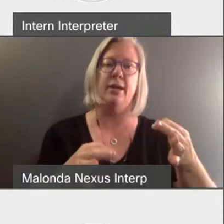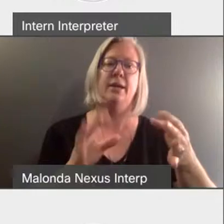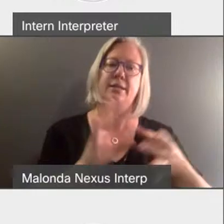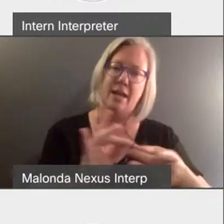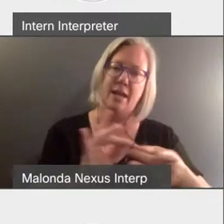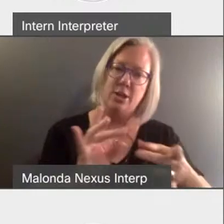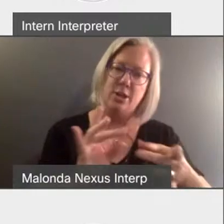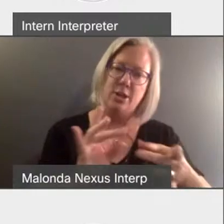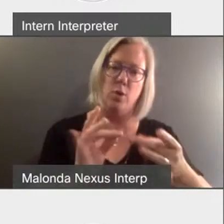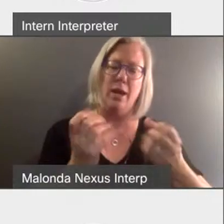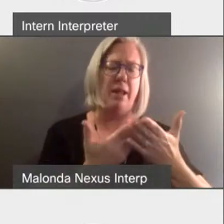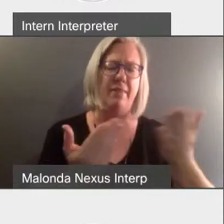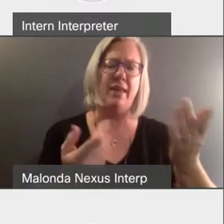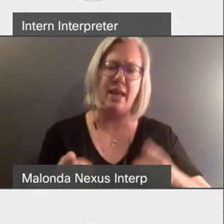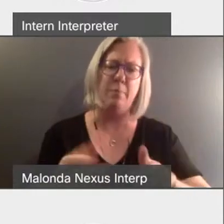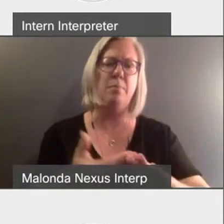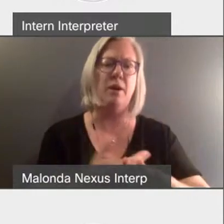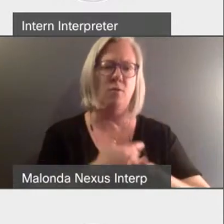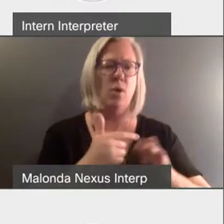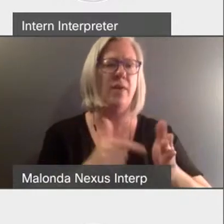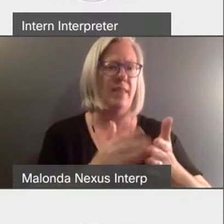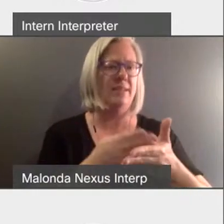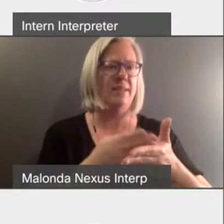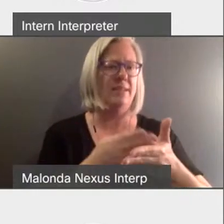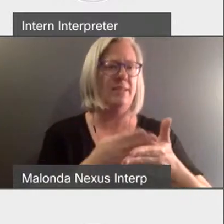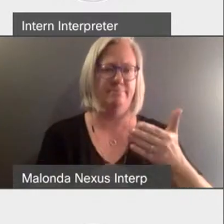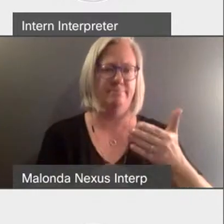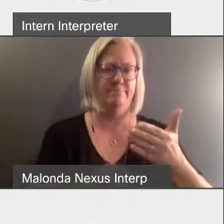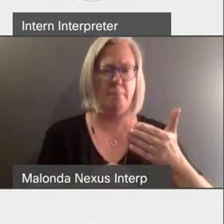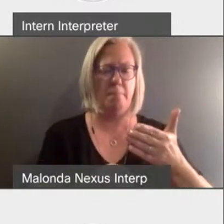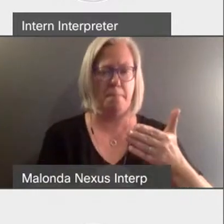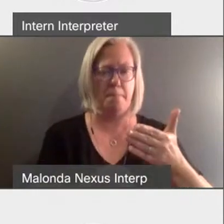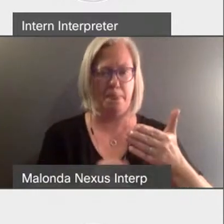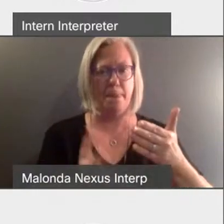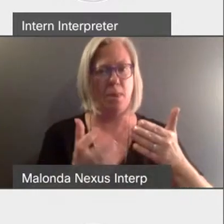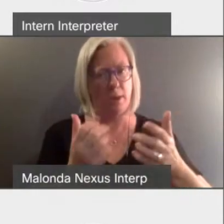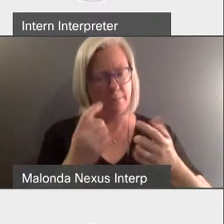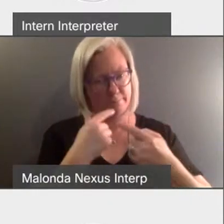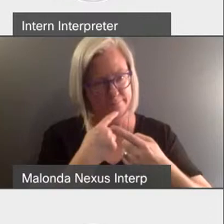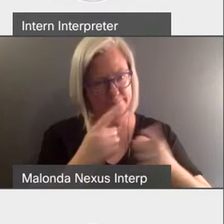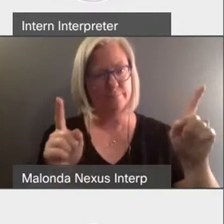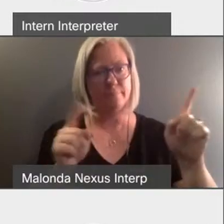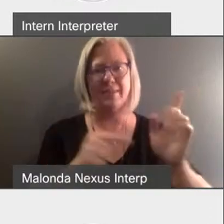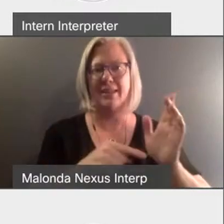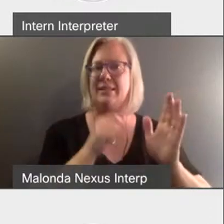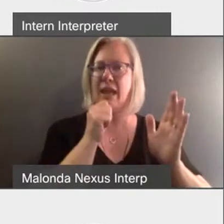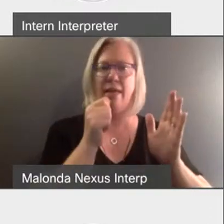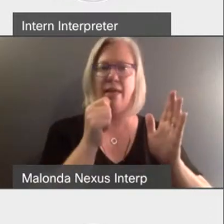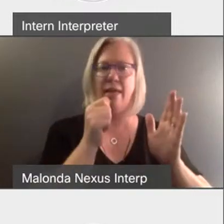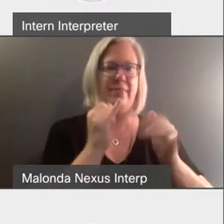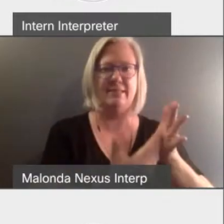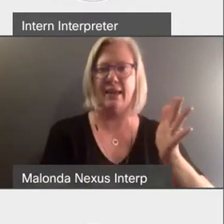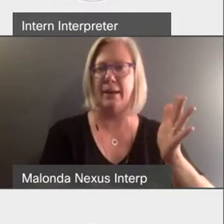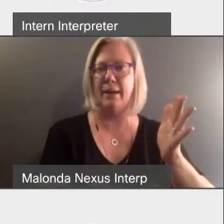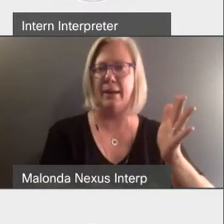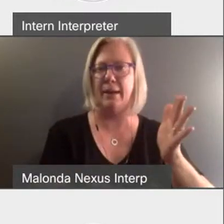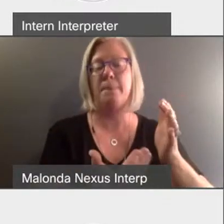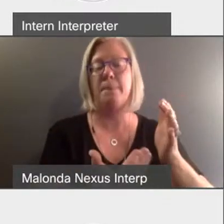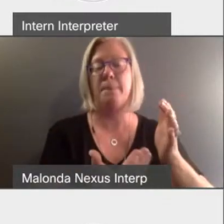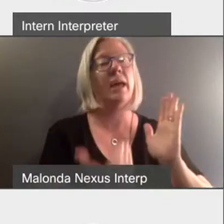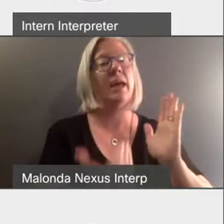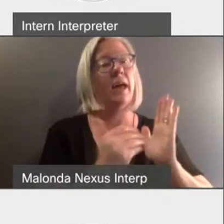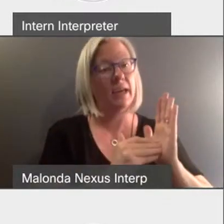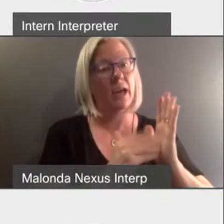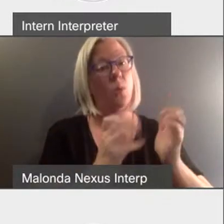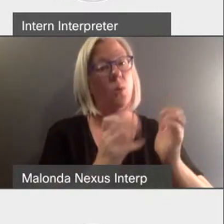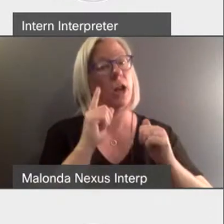lot of things that happen before this ever gets to the final step. And I just wanted you to know this is not the last thing. And again, we want to hear